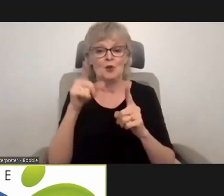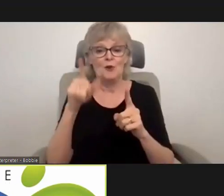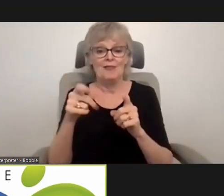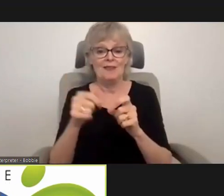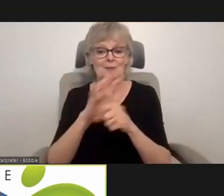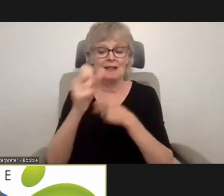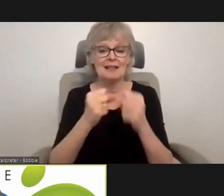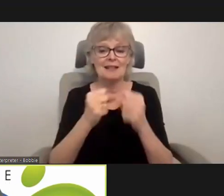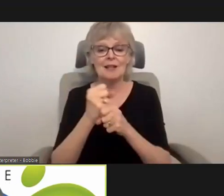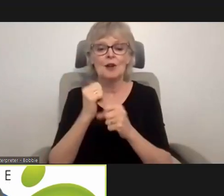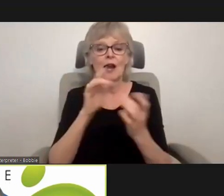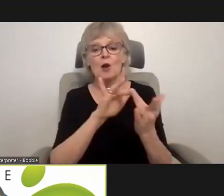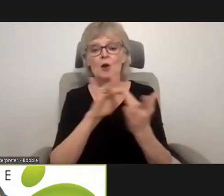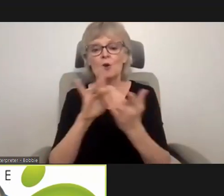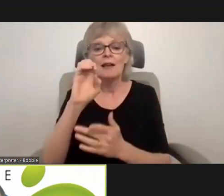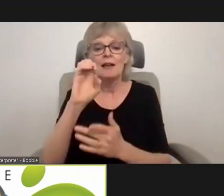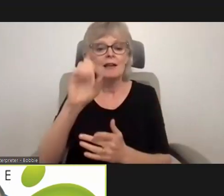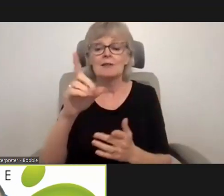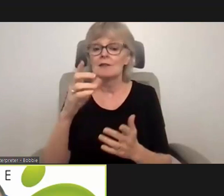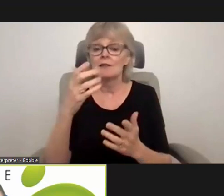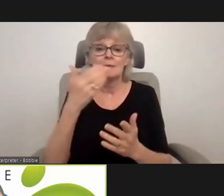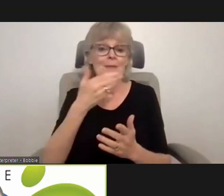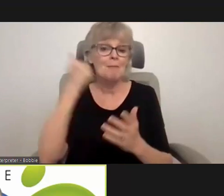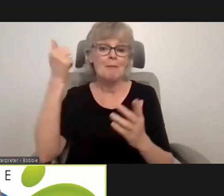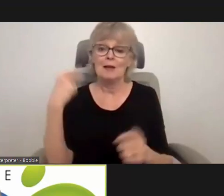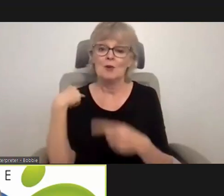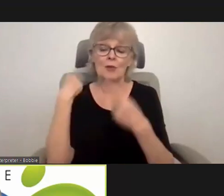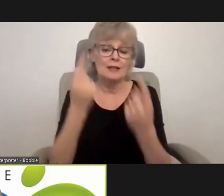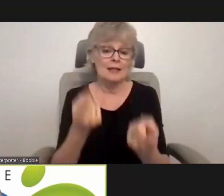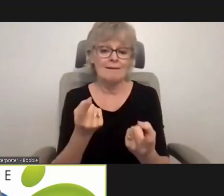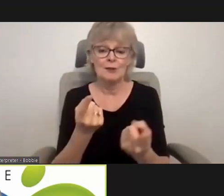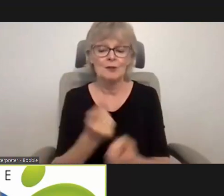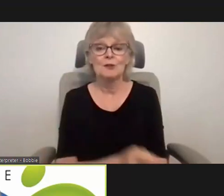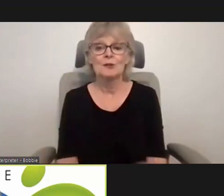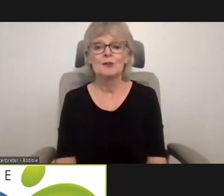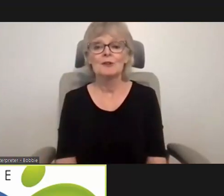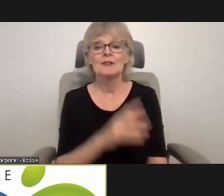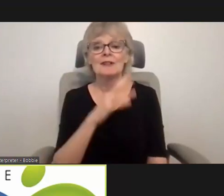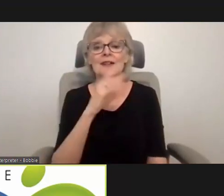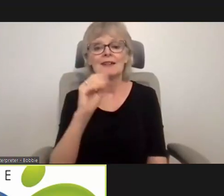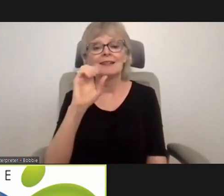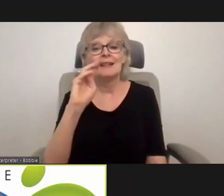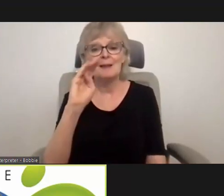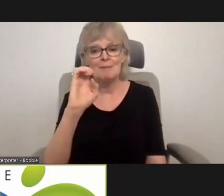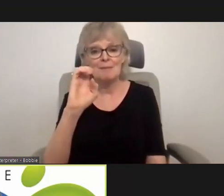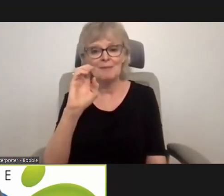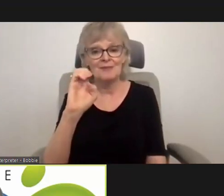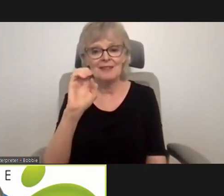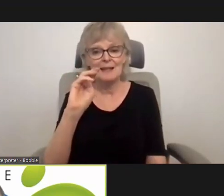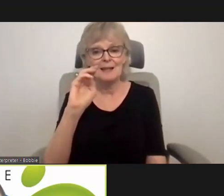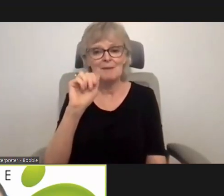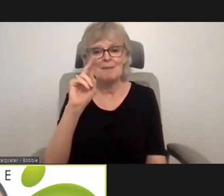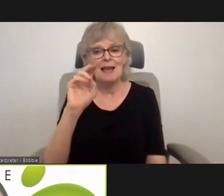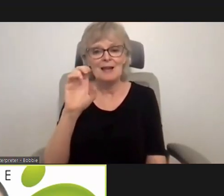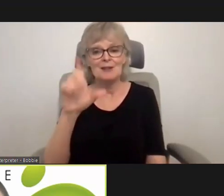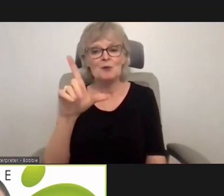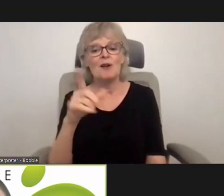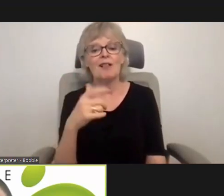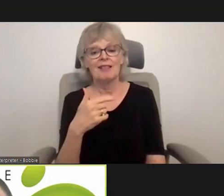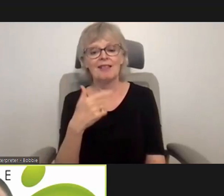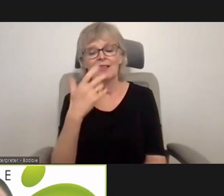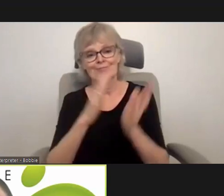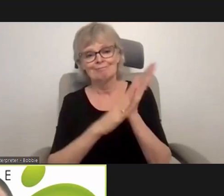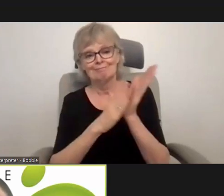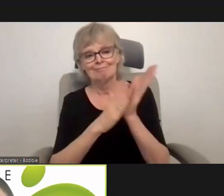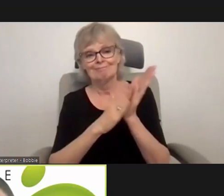and education has been greater than ever. And so Emmanuel, just to give a couple of shout outs to what he's